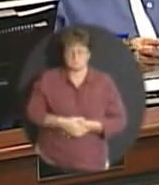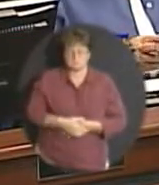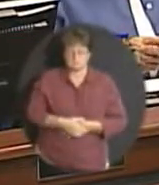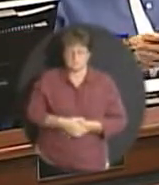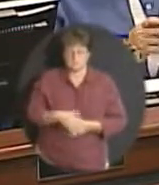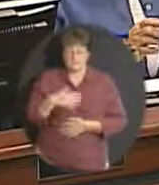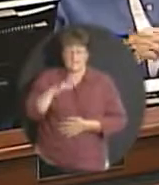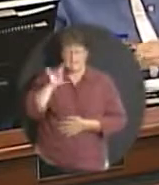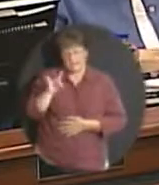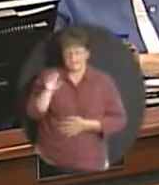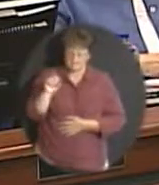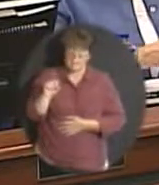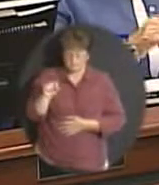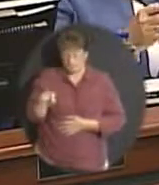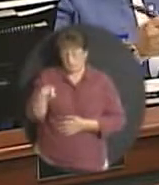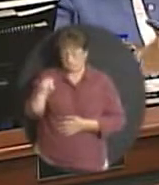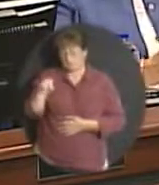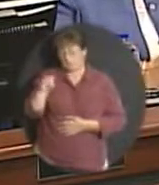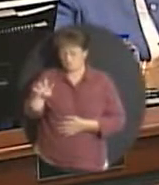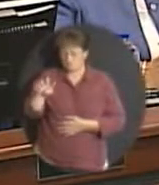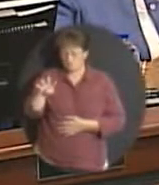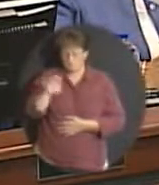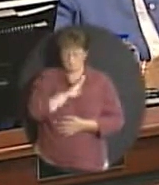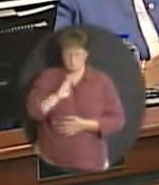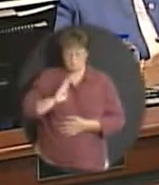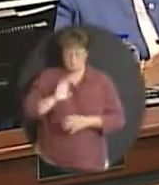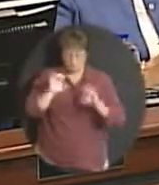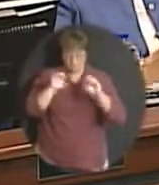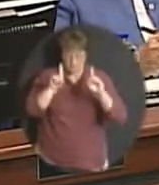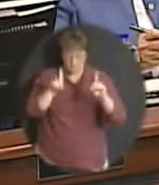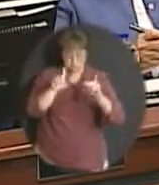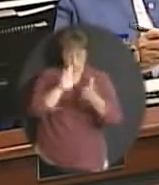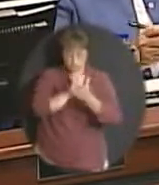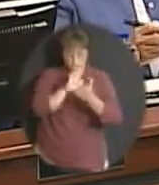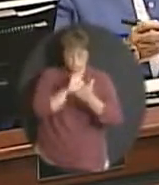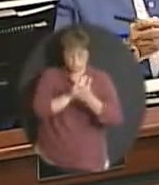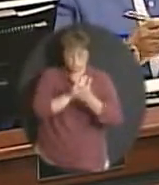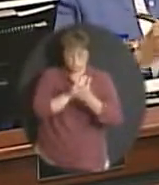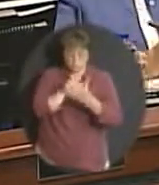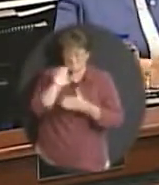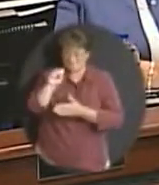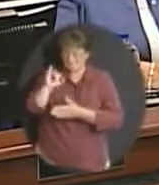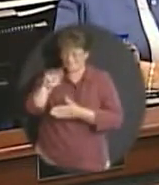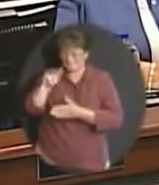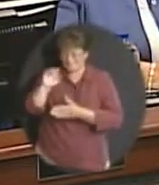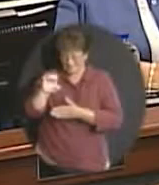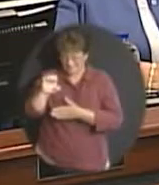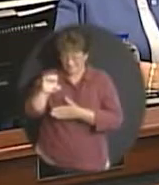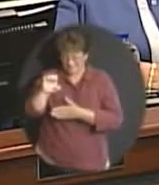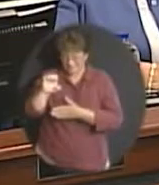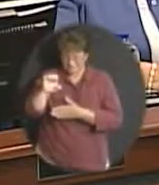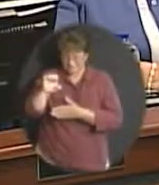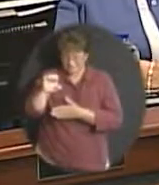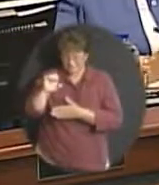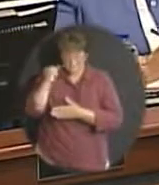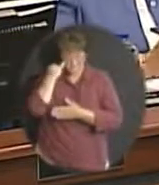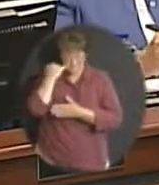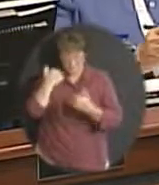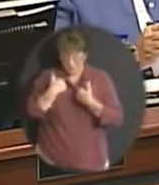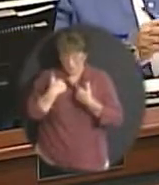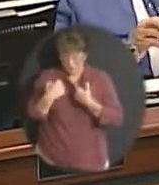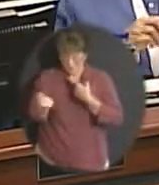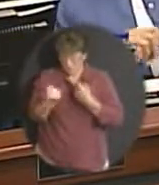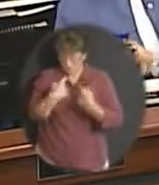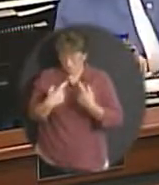And 8.04, the Board of Education School Site Council assignments. Again, if there are any requests for changes, we would talk about those